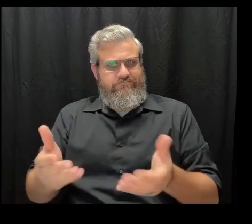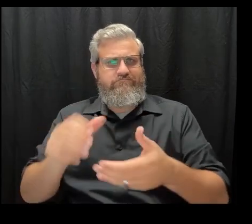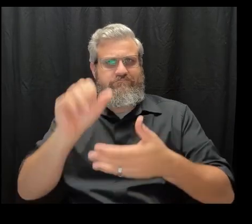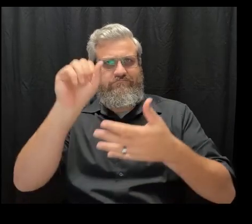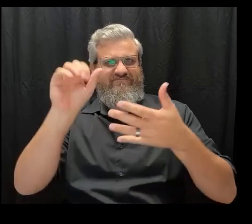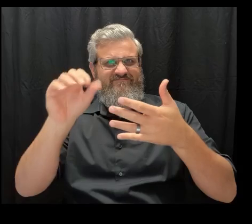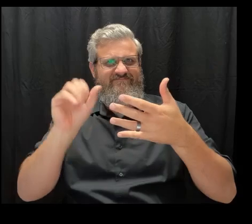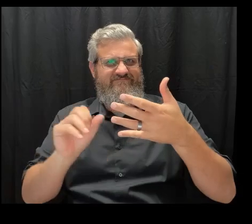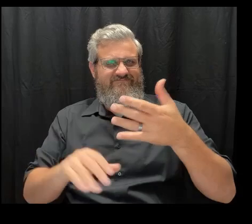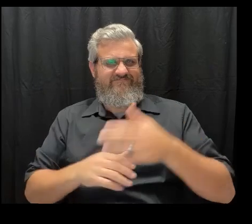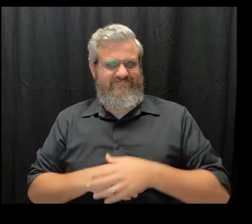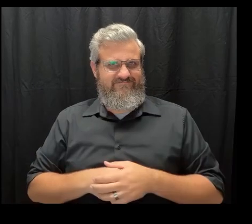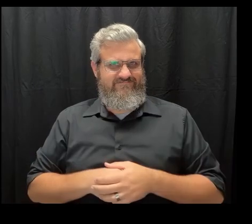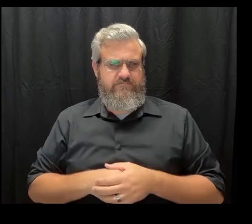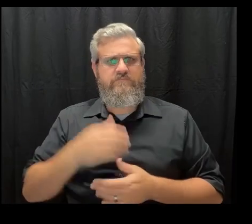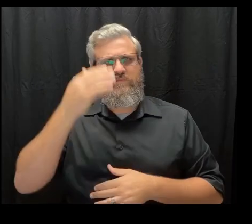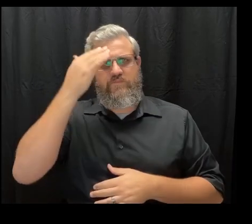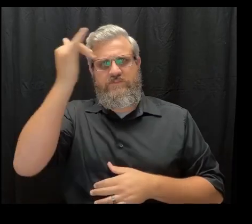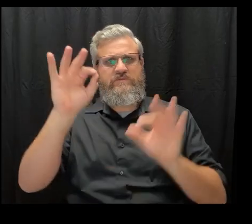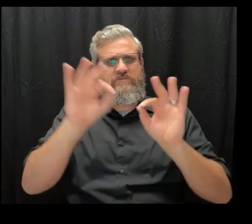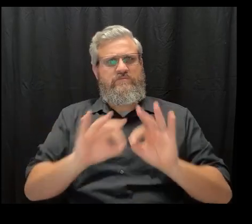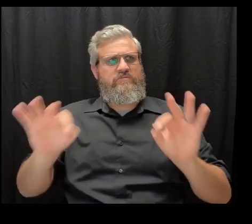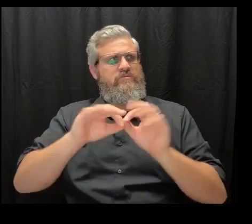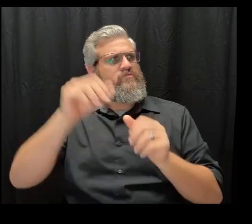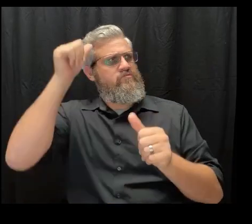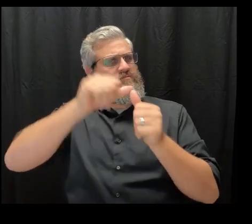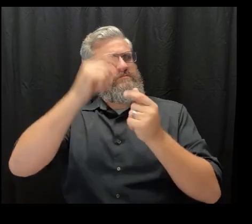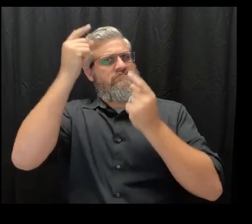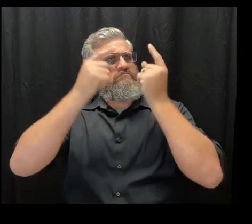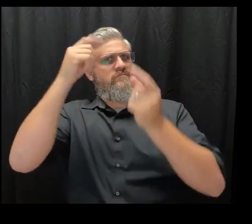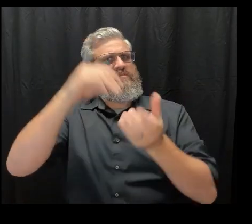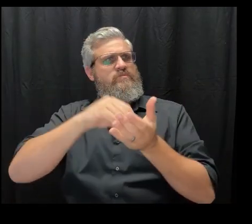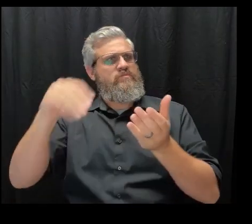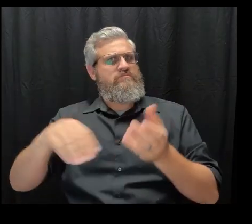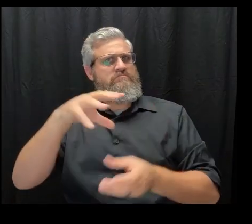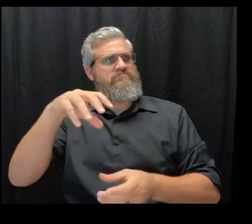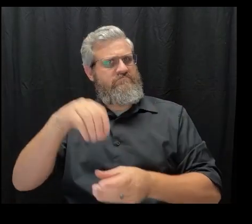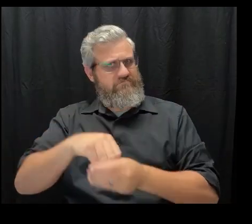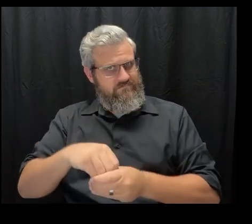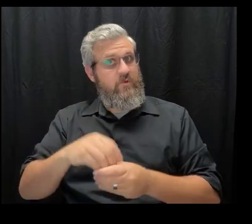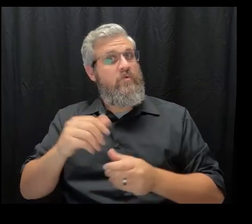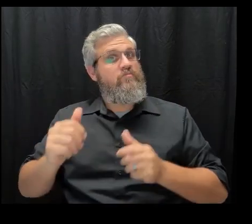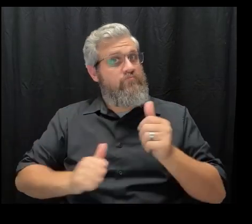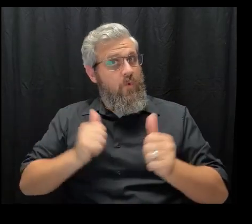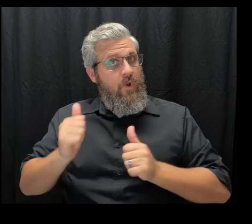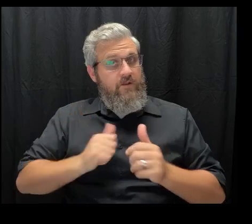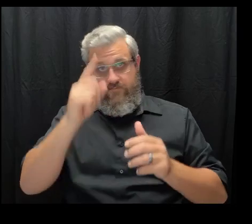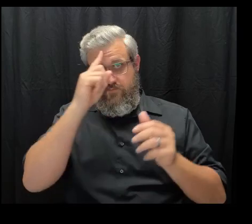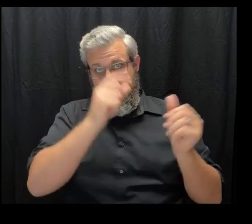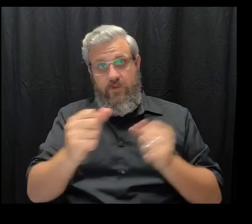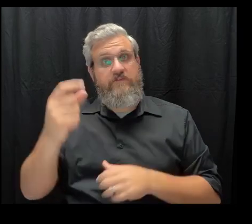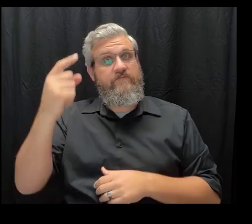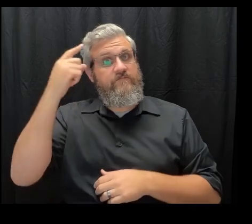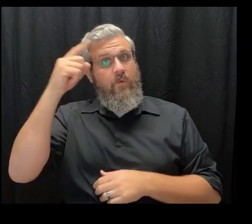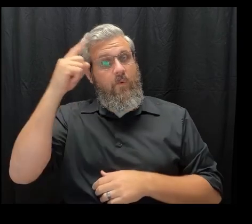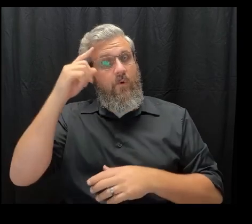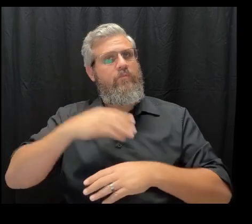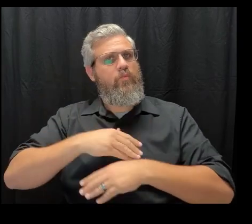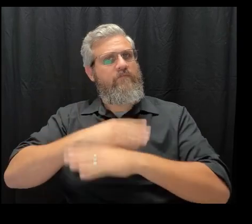So why is it important for us to consider student engagement and participation as proactive strategies to prevent challenging